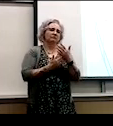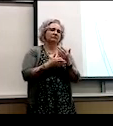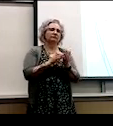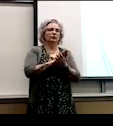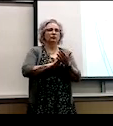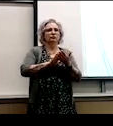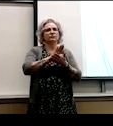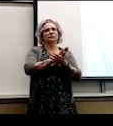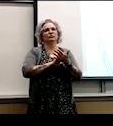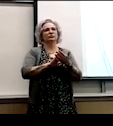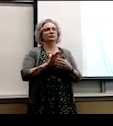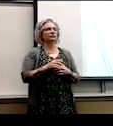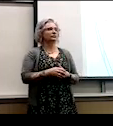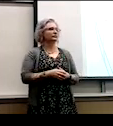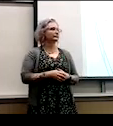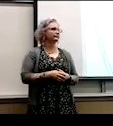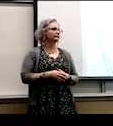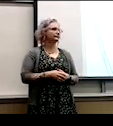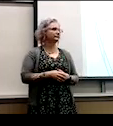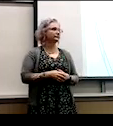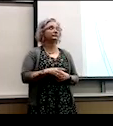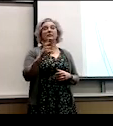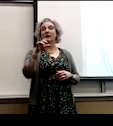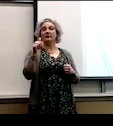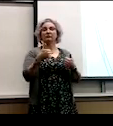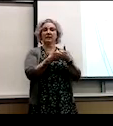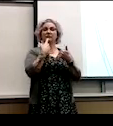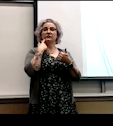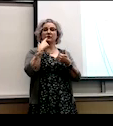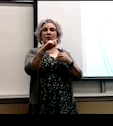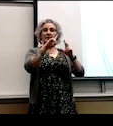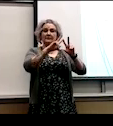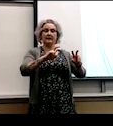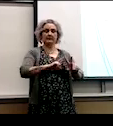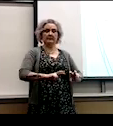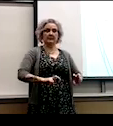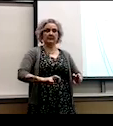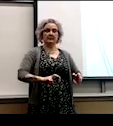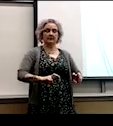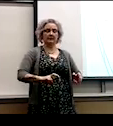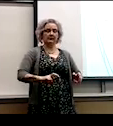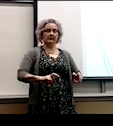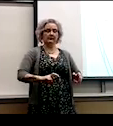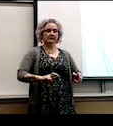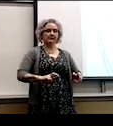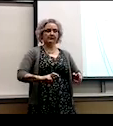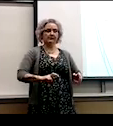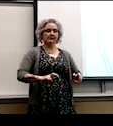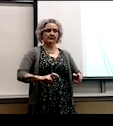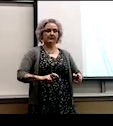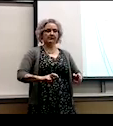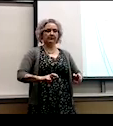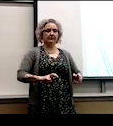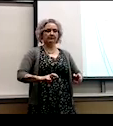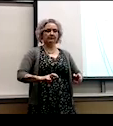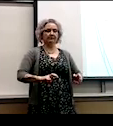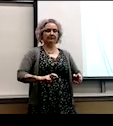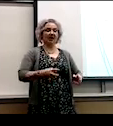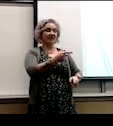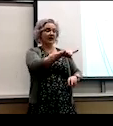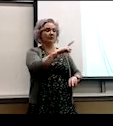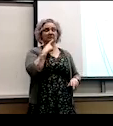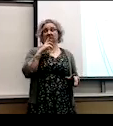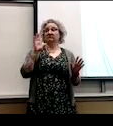The other challenge in assessing people with Down syndrome is, I don't feel like doing it